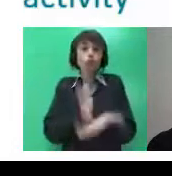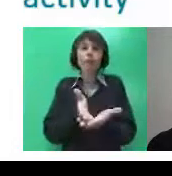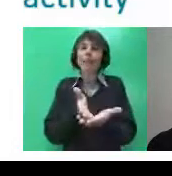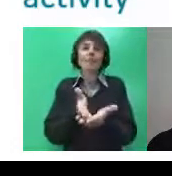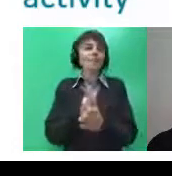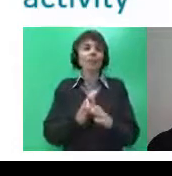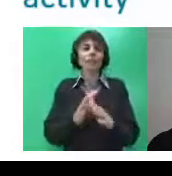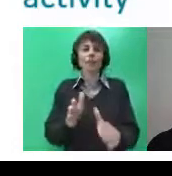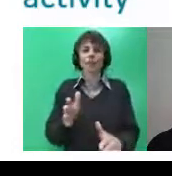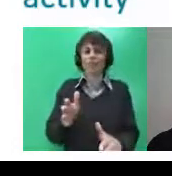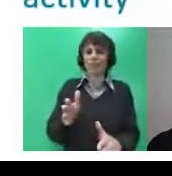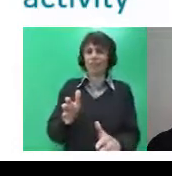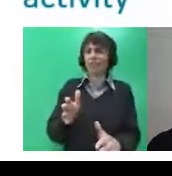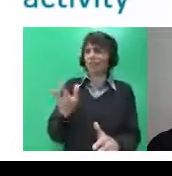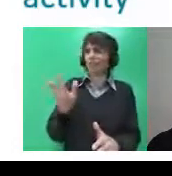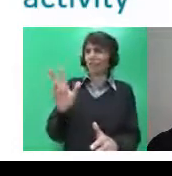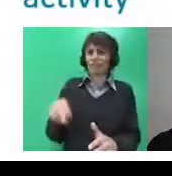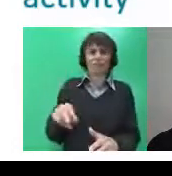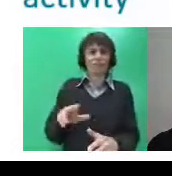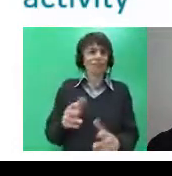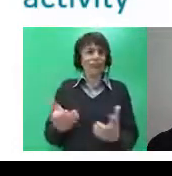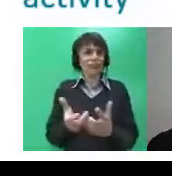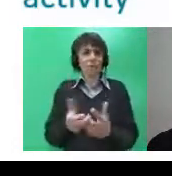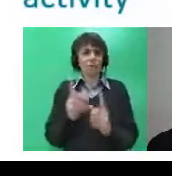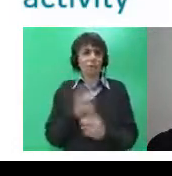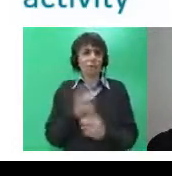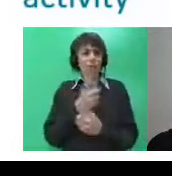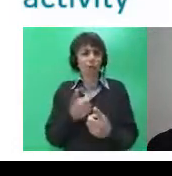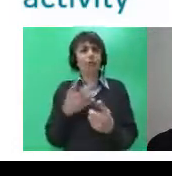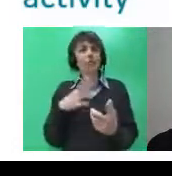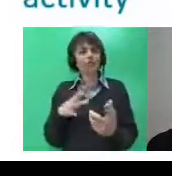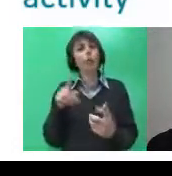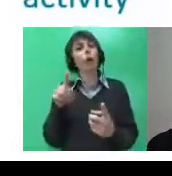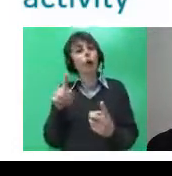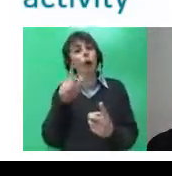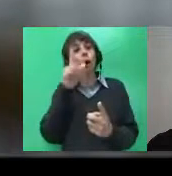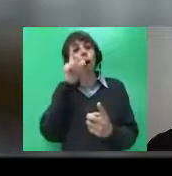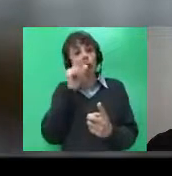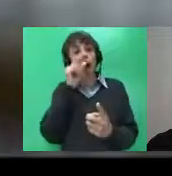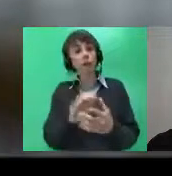of attainable, sustainable activity. Next slide, please.